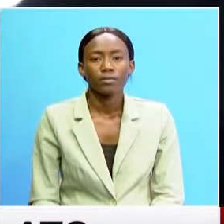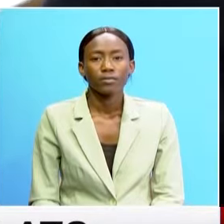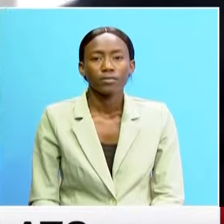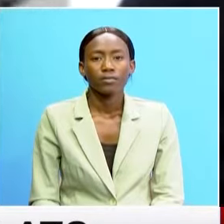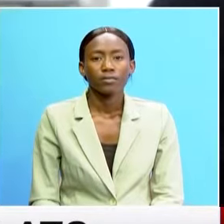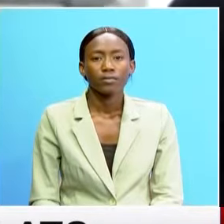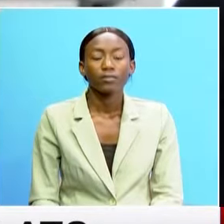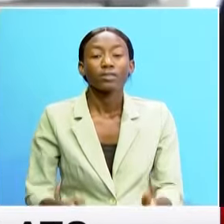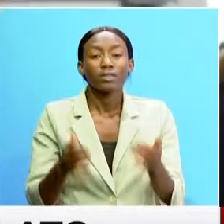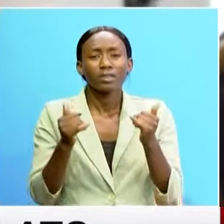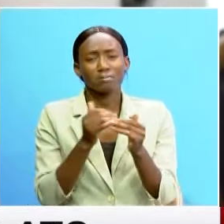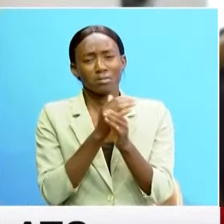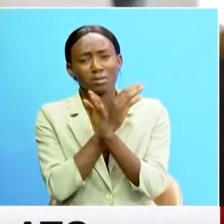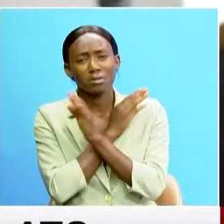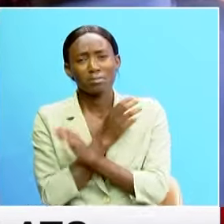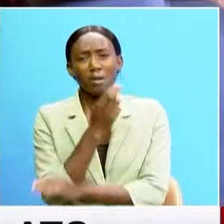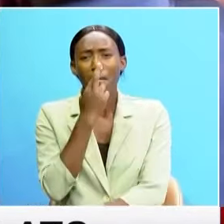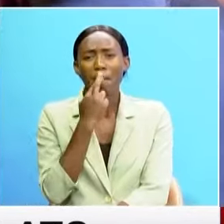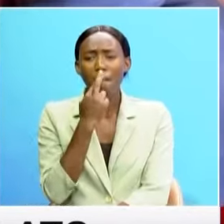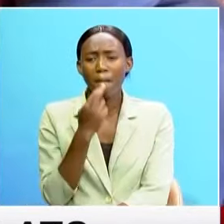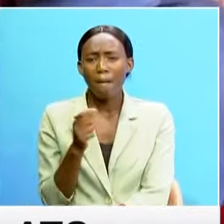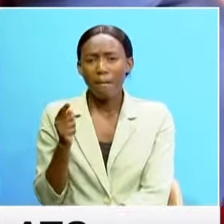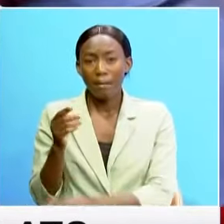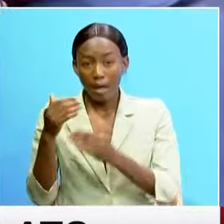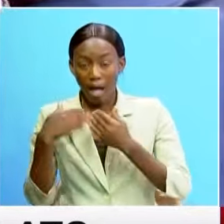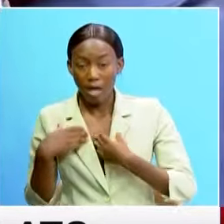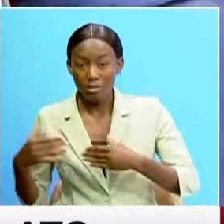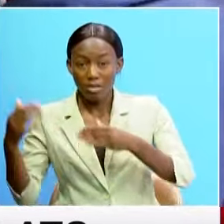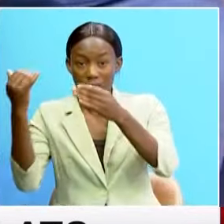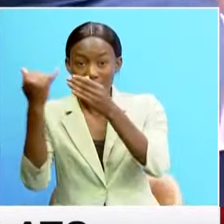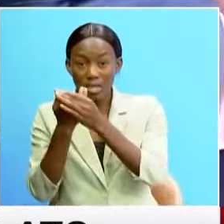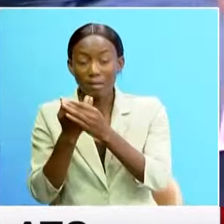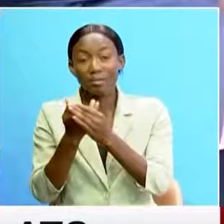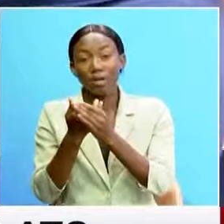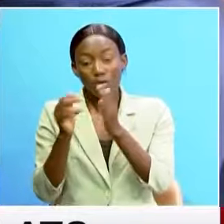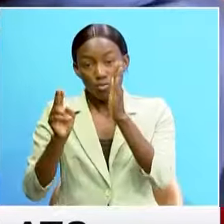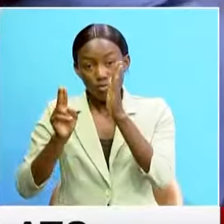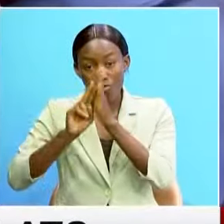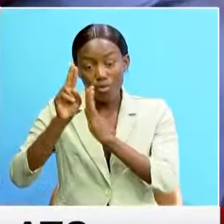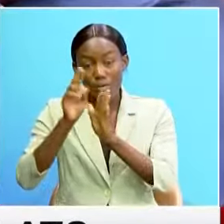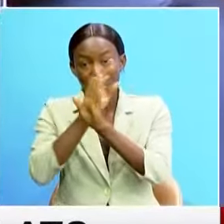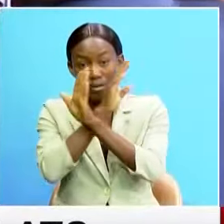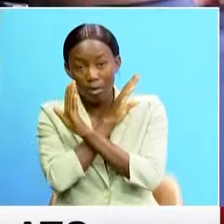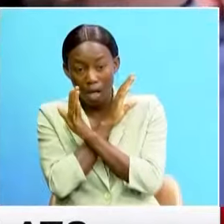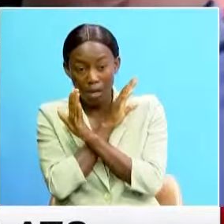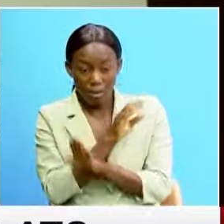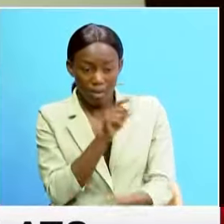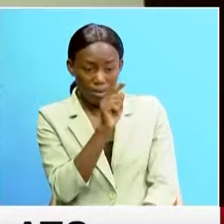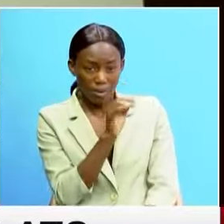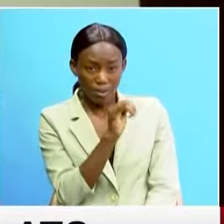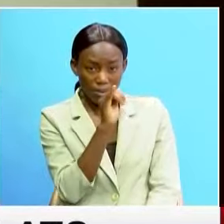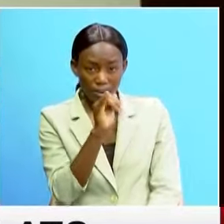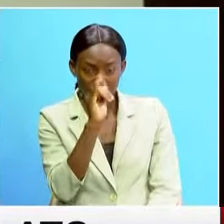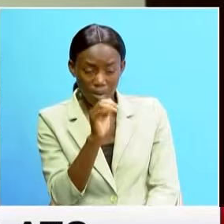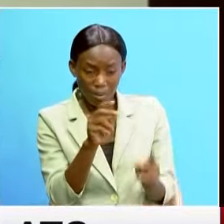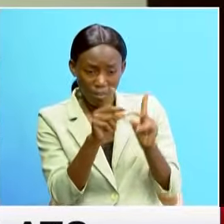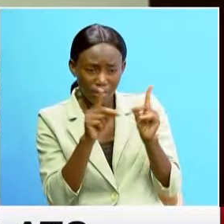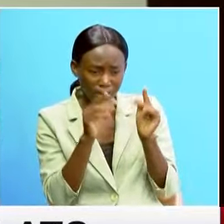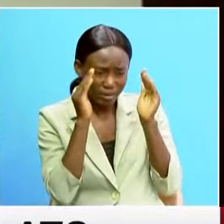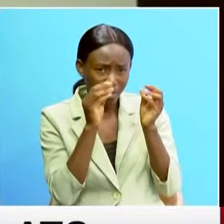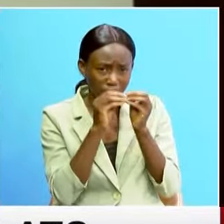the University of Zambia to facilitate engagements with key stakeholders in Itezitezi, Namwala and Monze